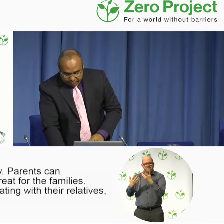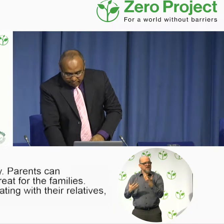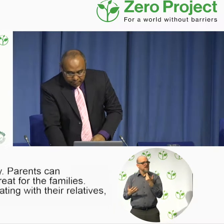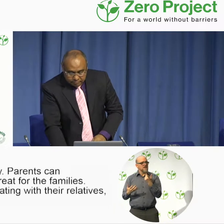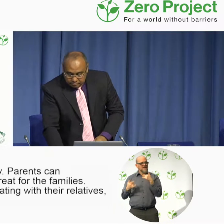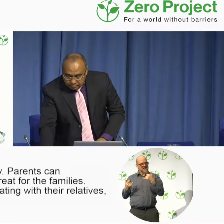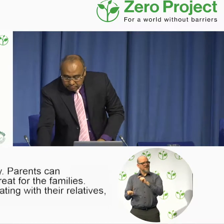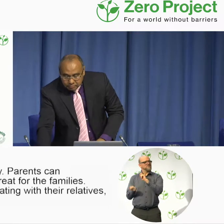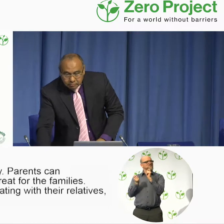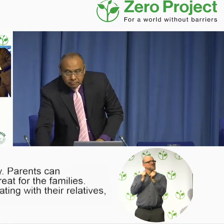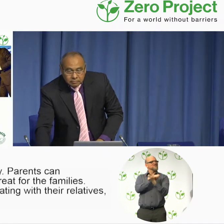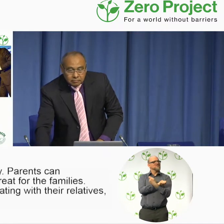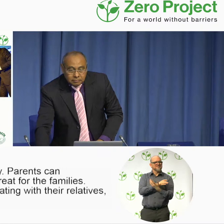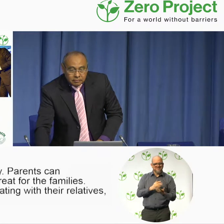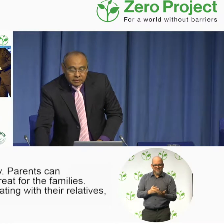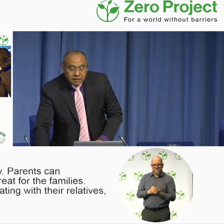In